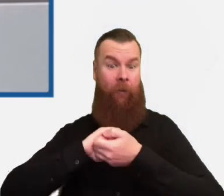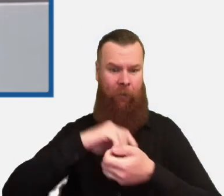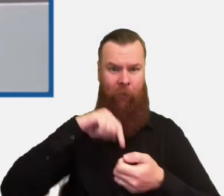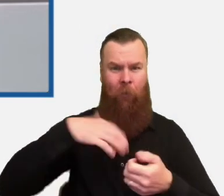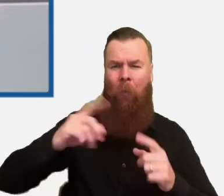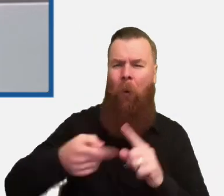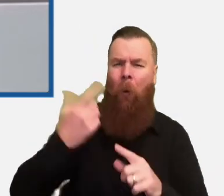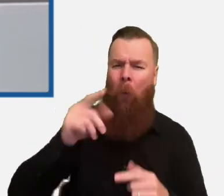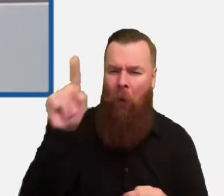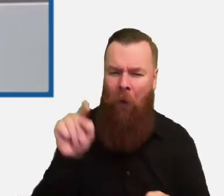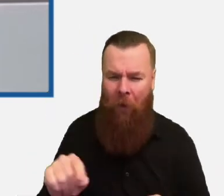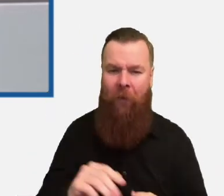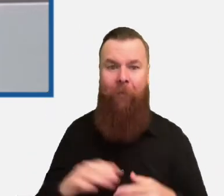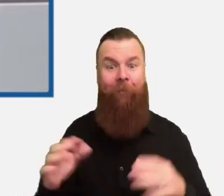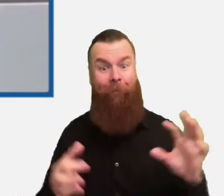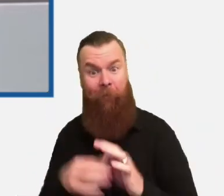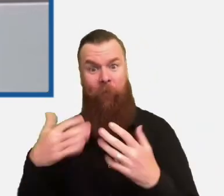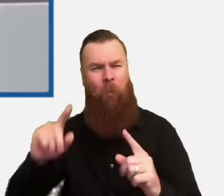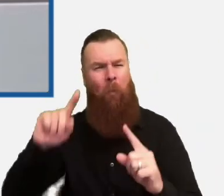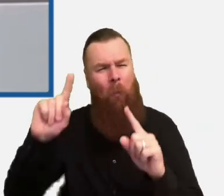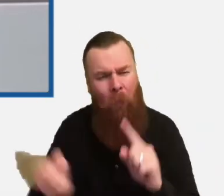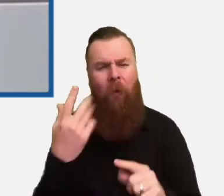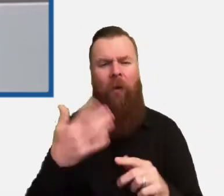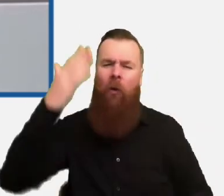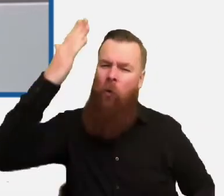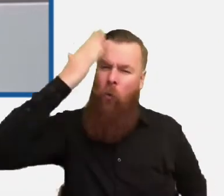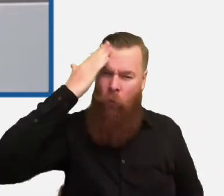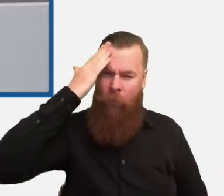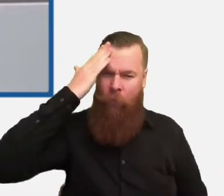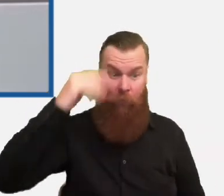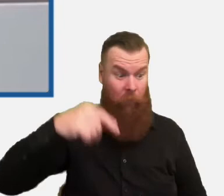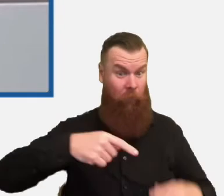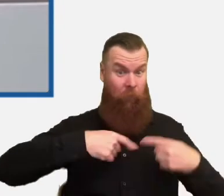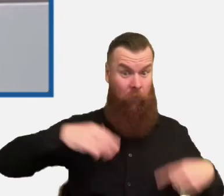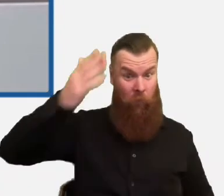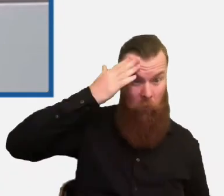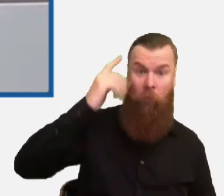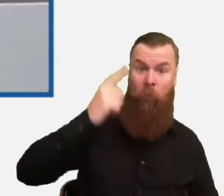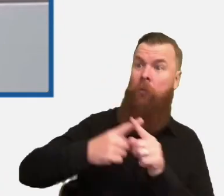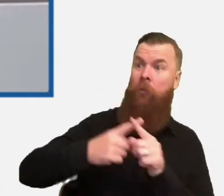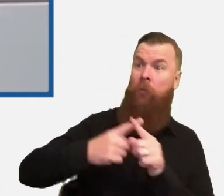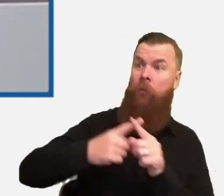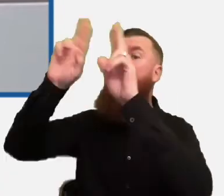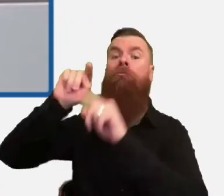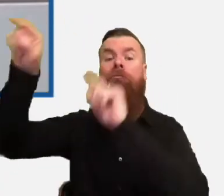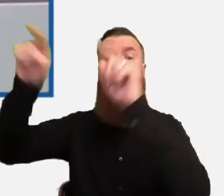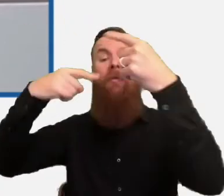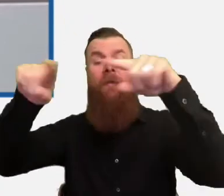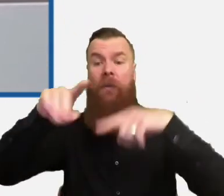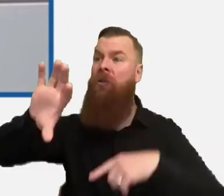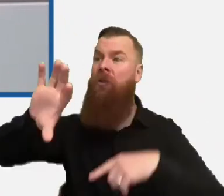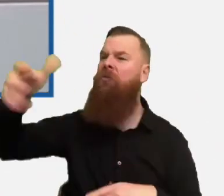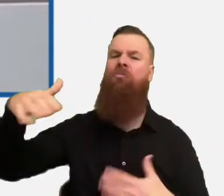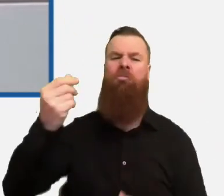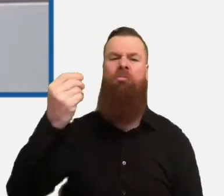meaning the larger developed, more industrialized countries, that we have to partner, because